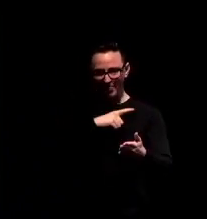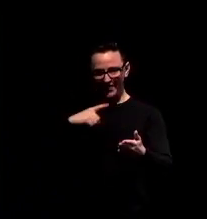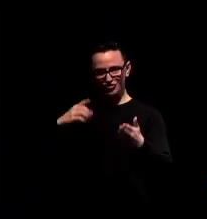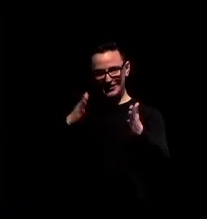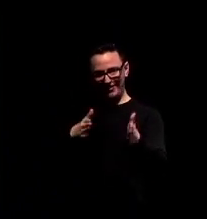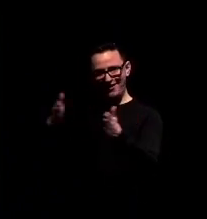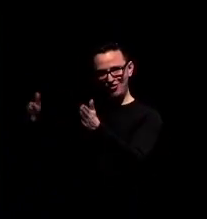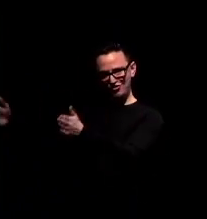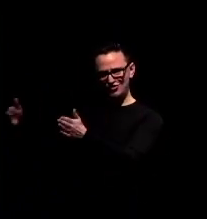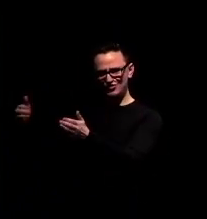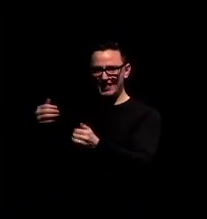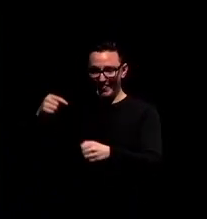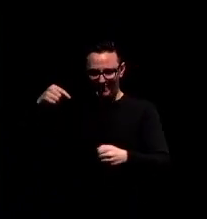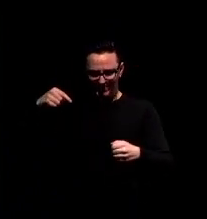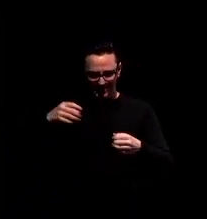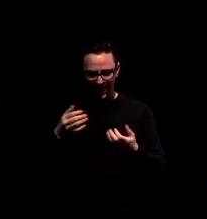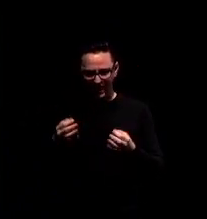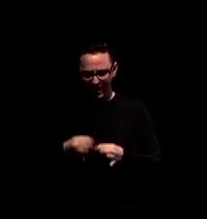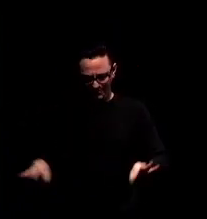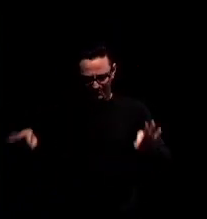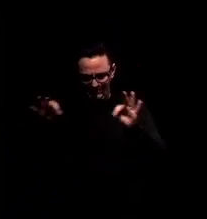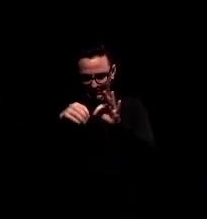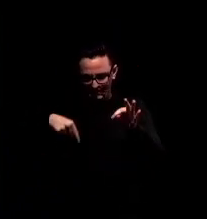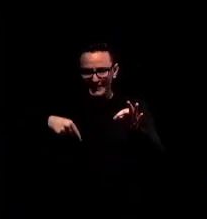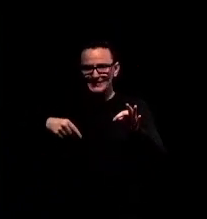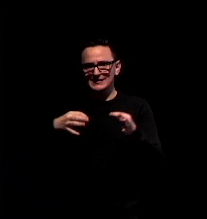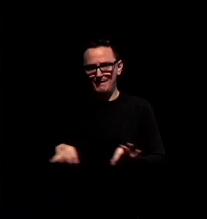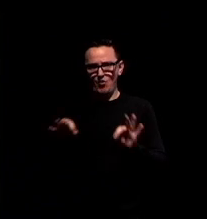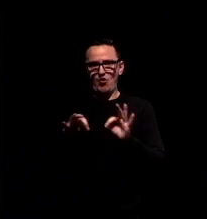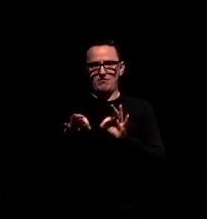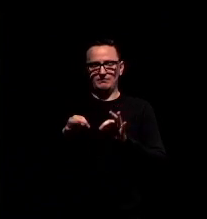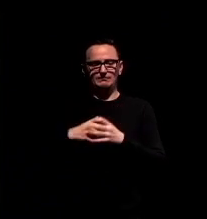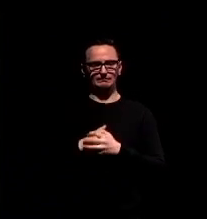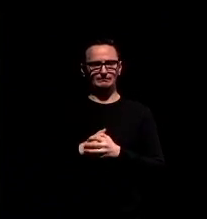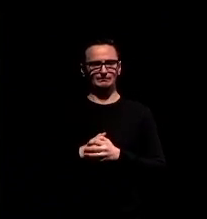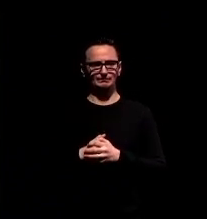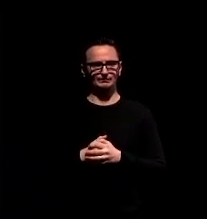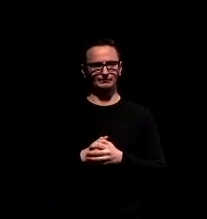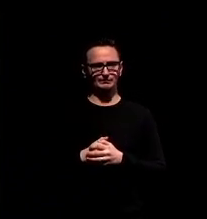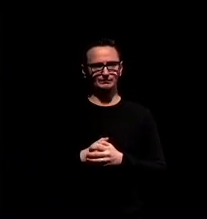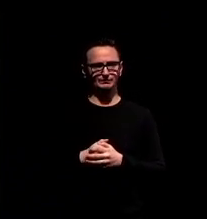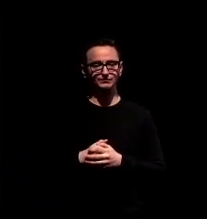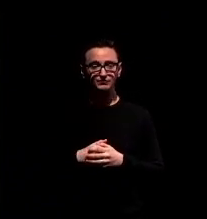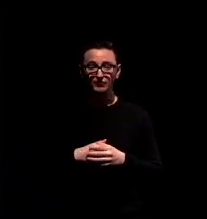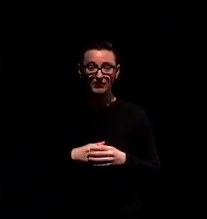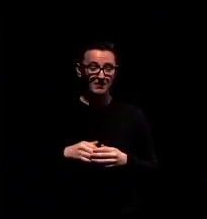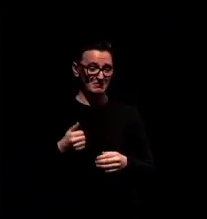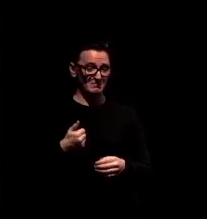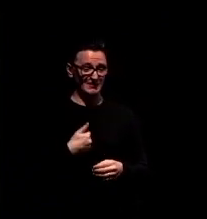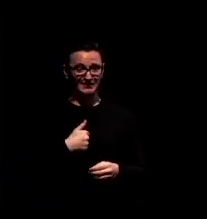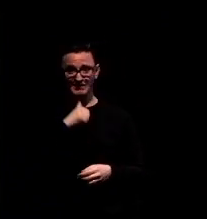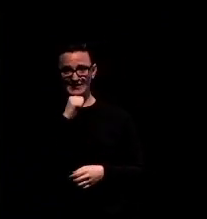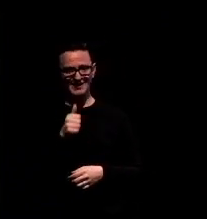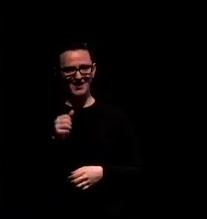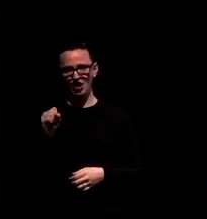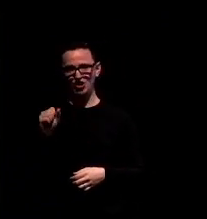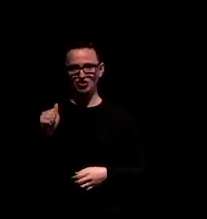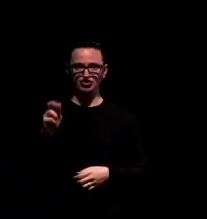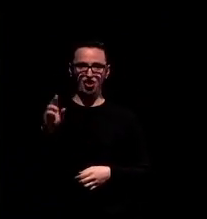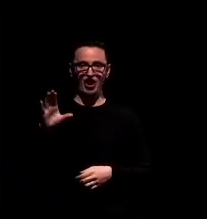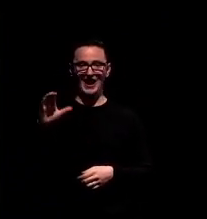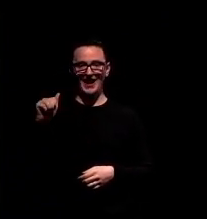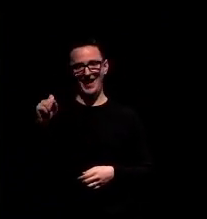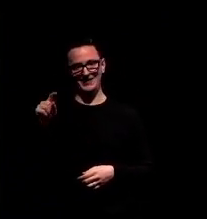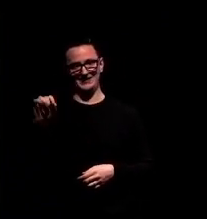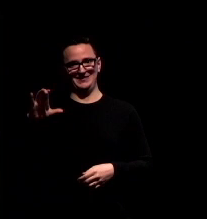So I really want to encourage you. I am never, you won't see me being very sarcastic about the legislative process, because I